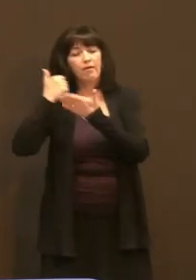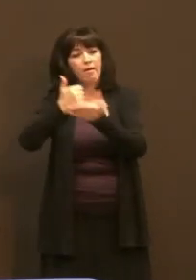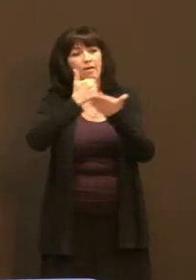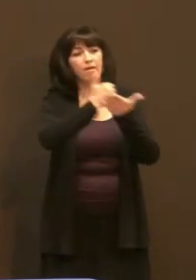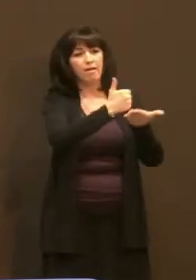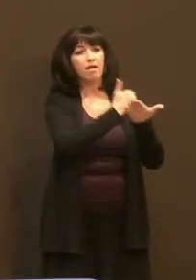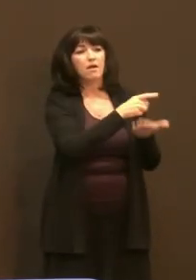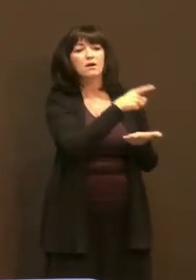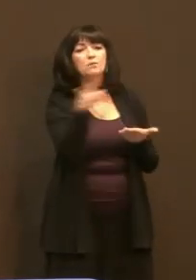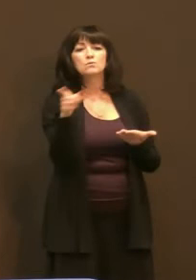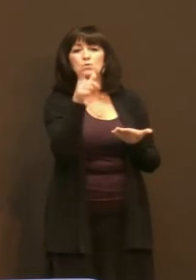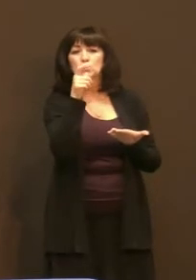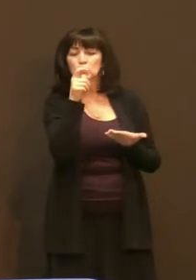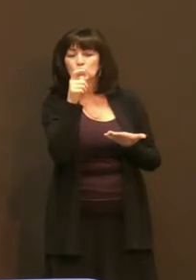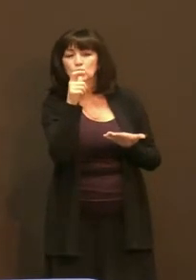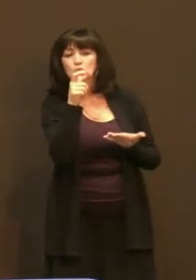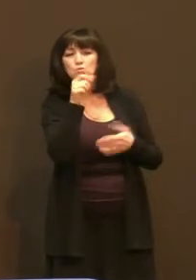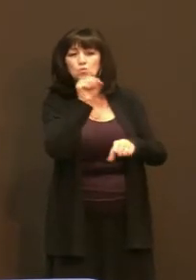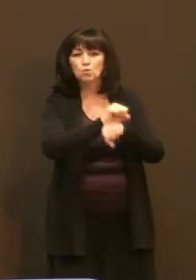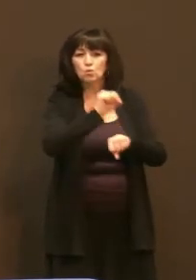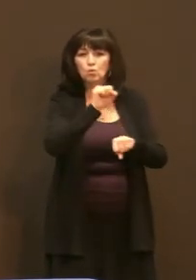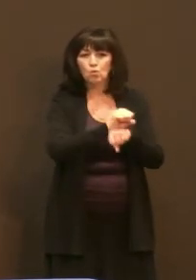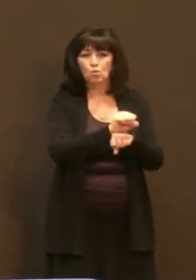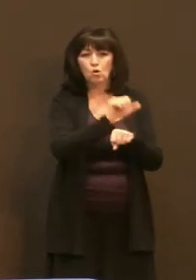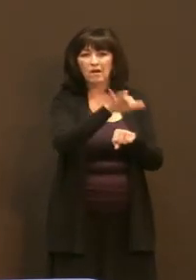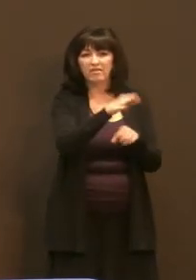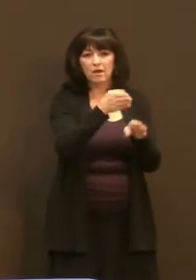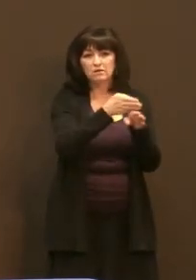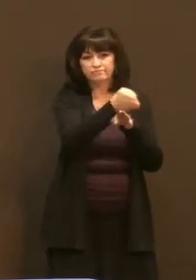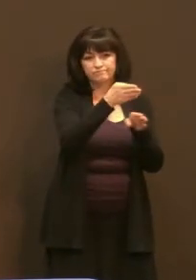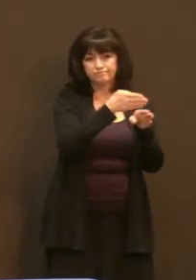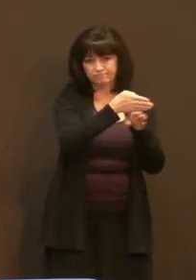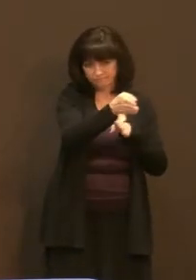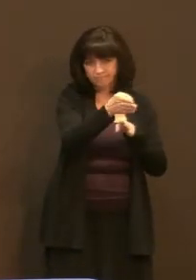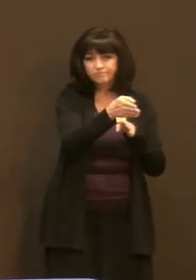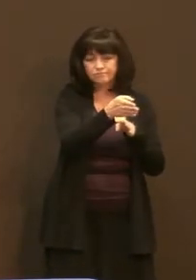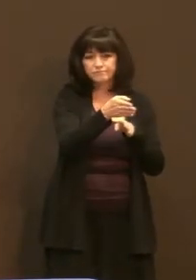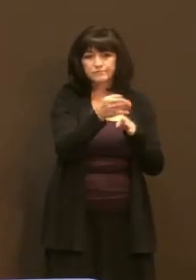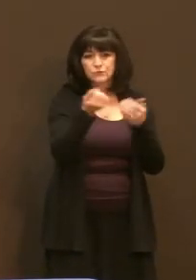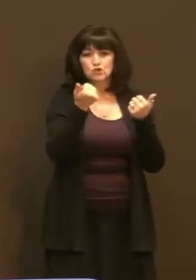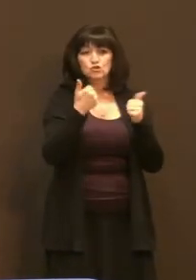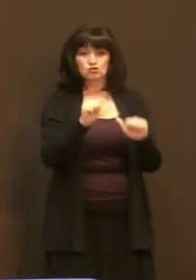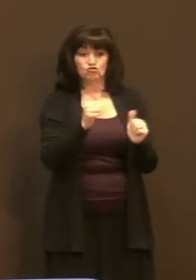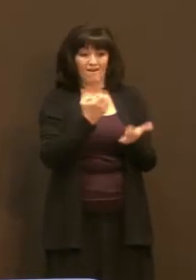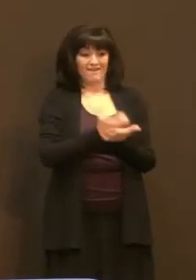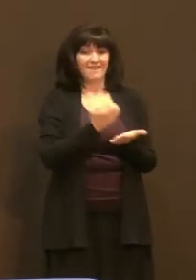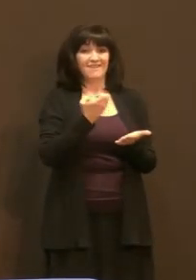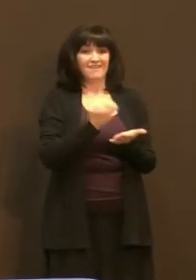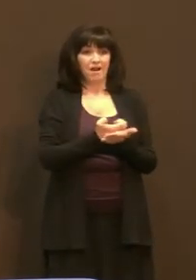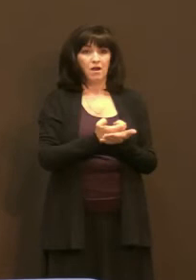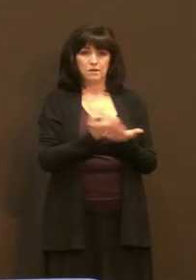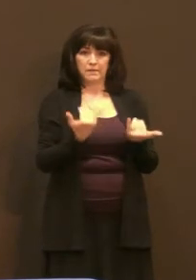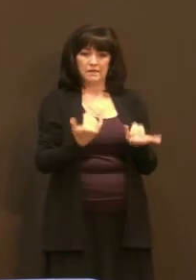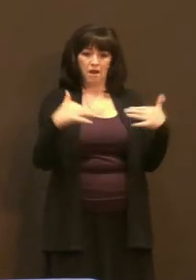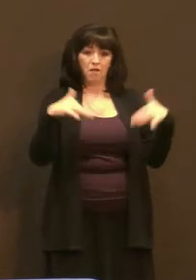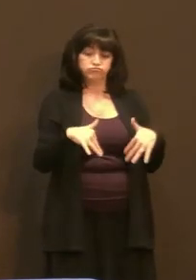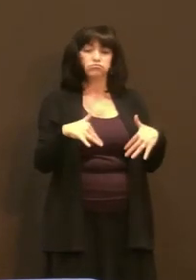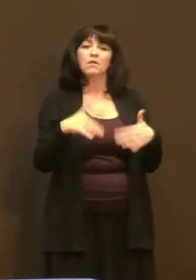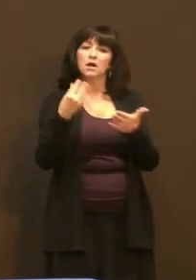those individuals and I think importantly circulate money back into the economy.